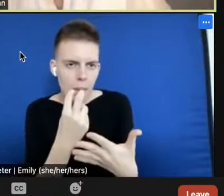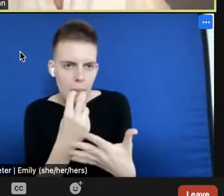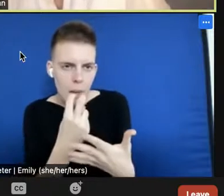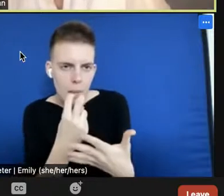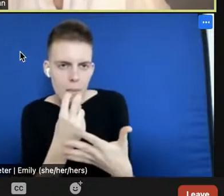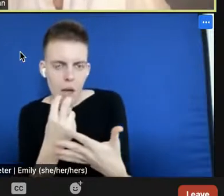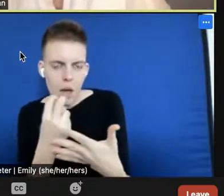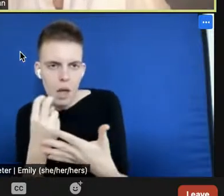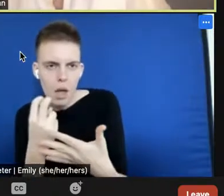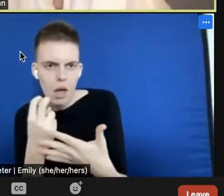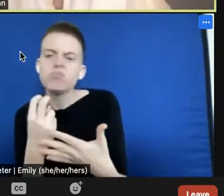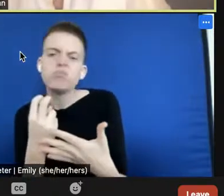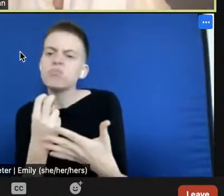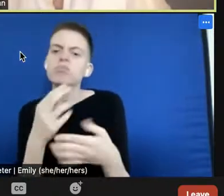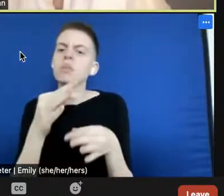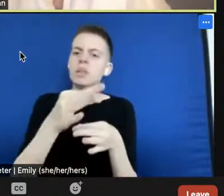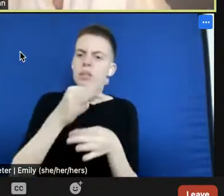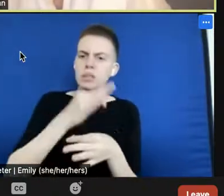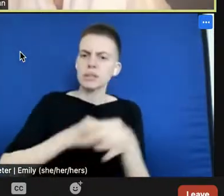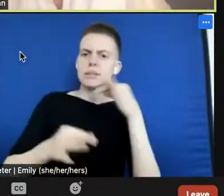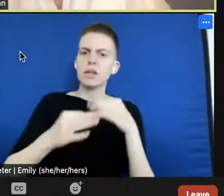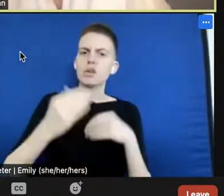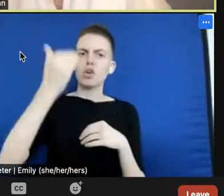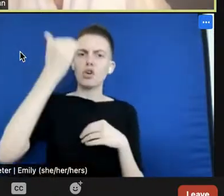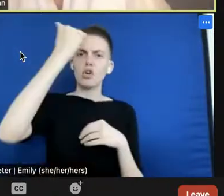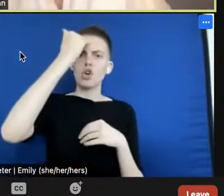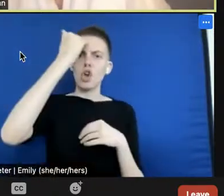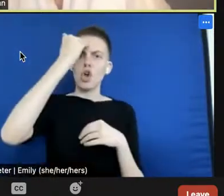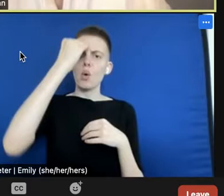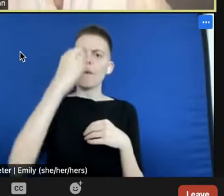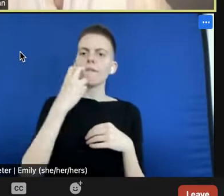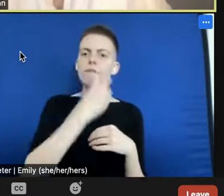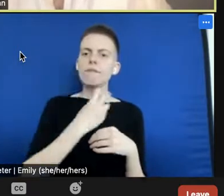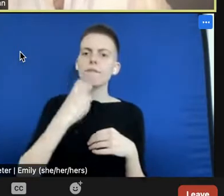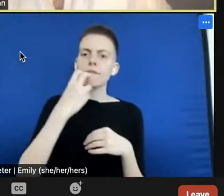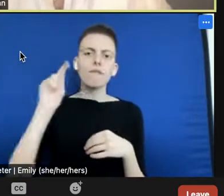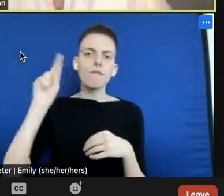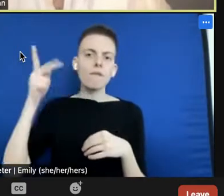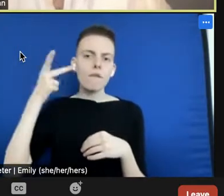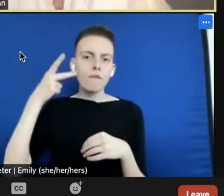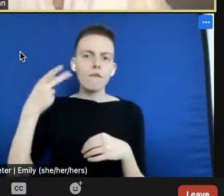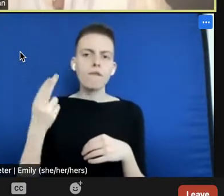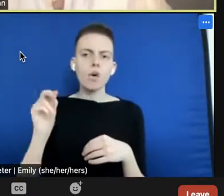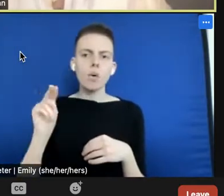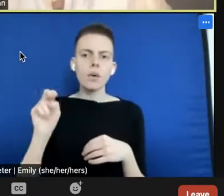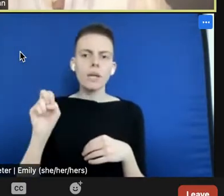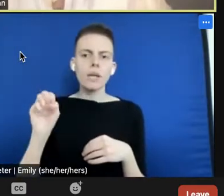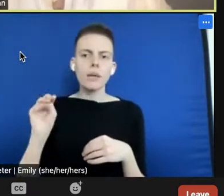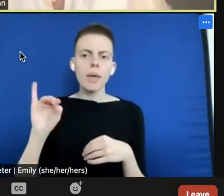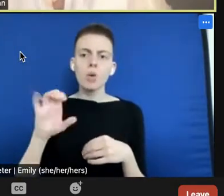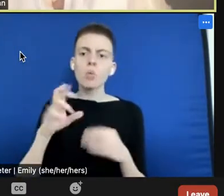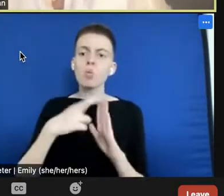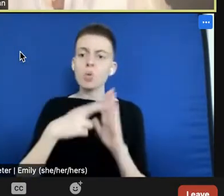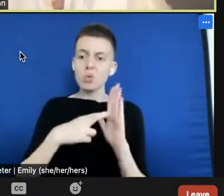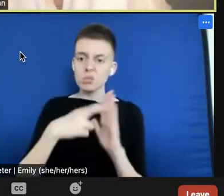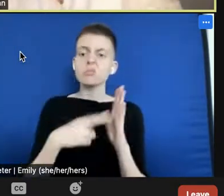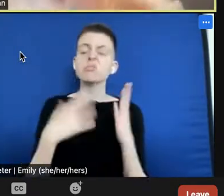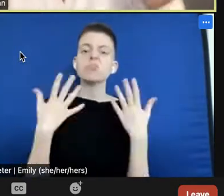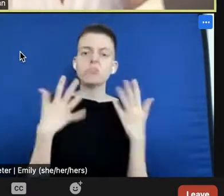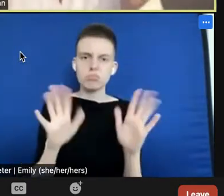phonemic rules and recognize the word. And that's why on a talker, like on